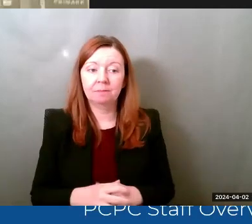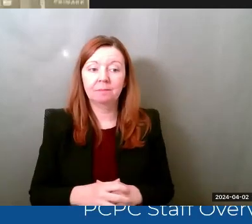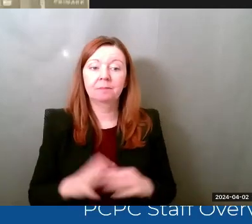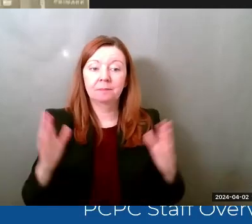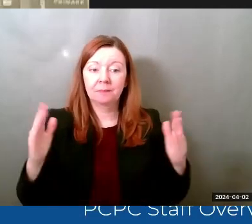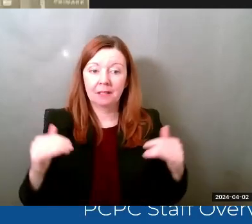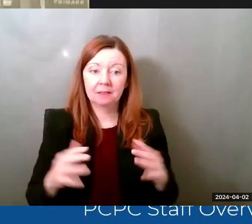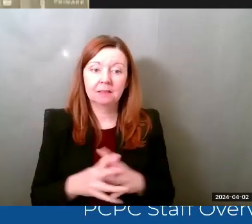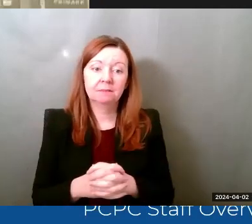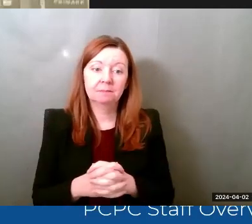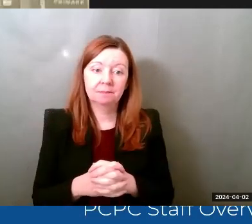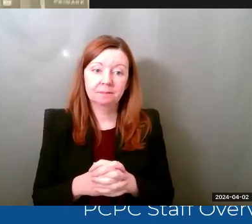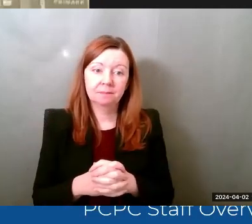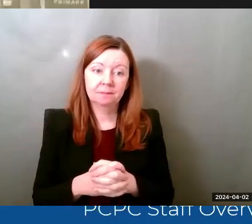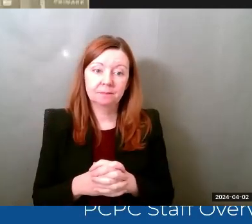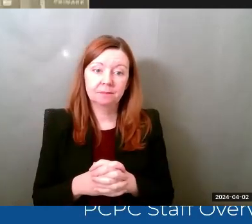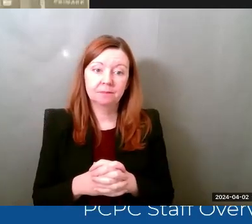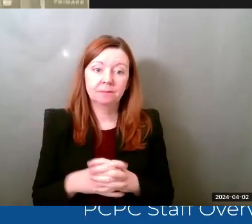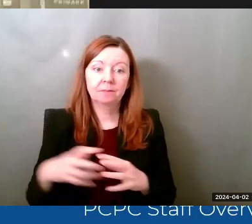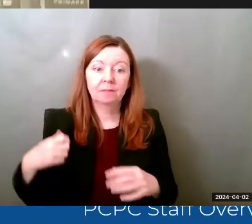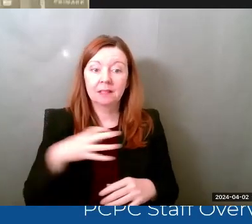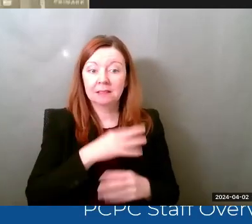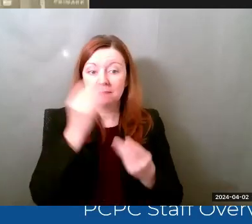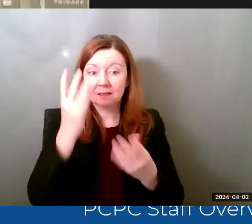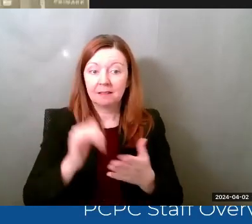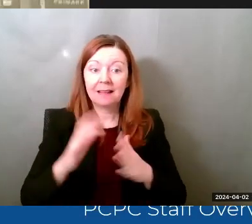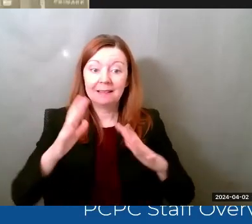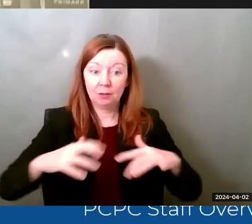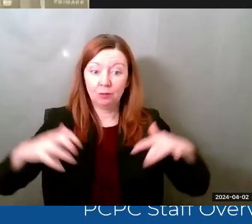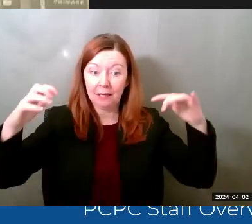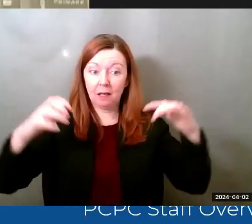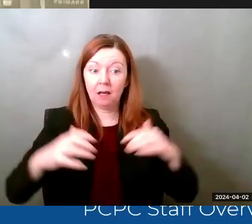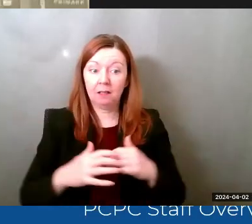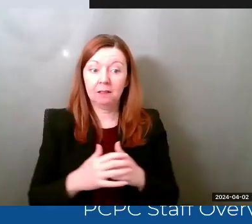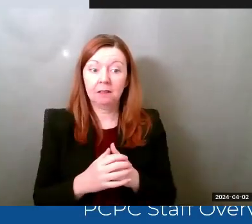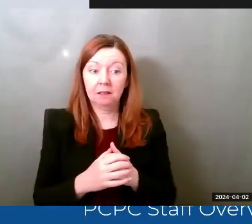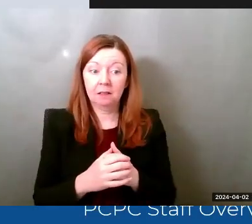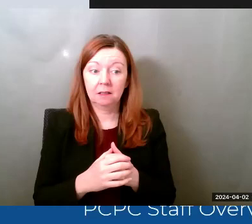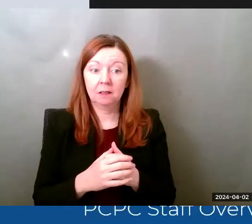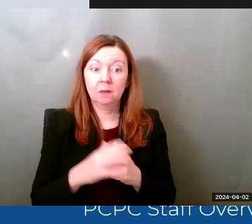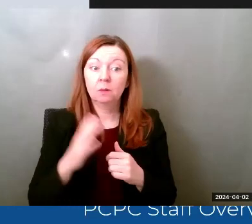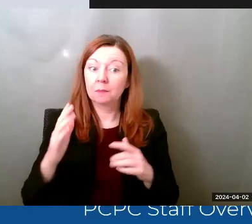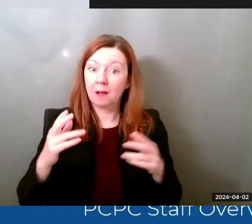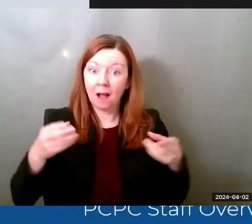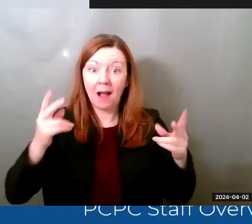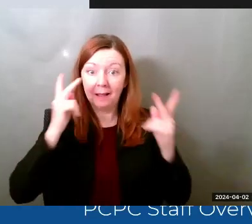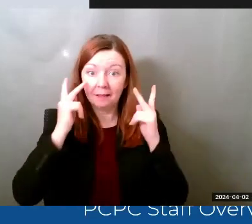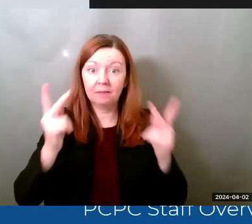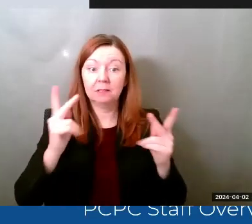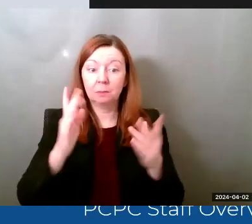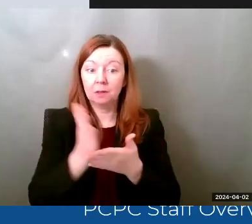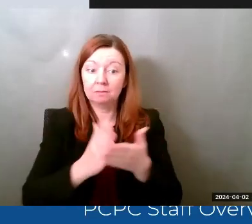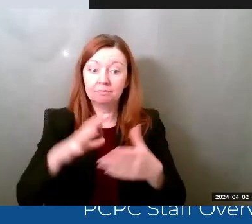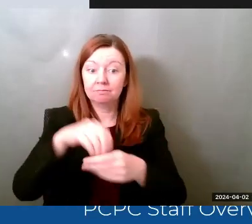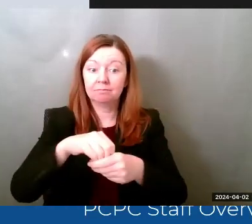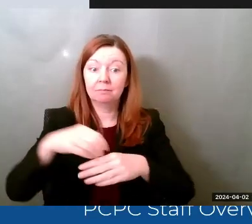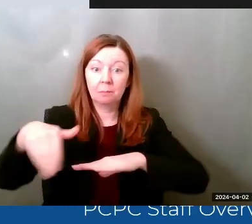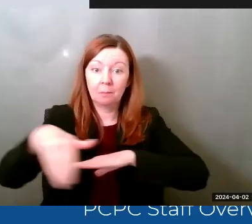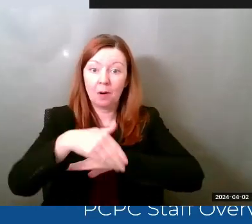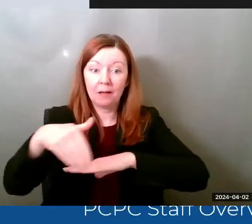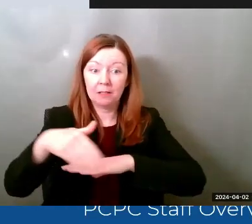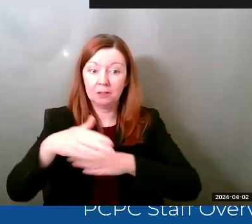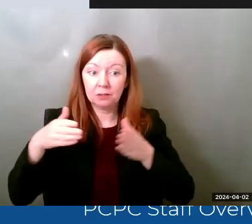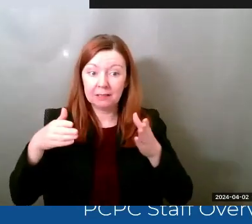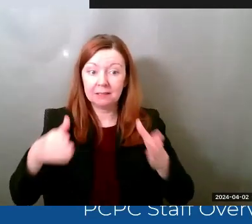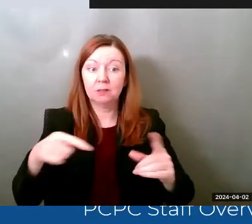Next slide. Staff notes that the arena will be a highly visible component on the Market Street vista